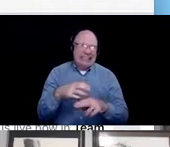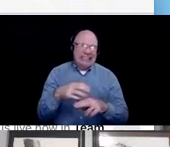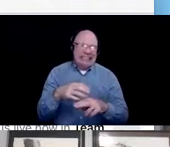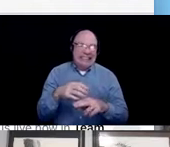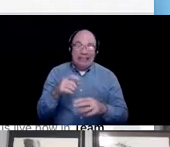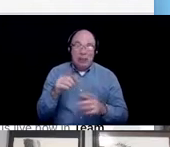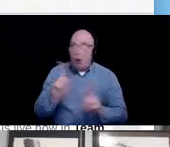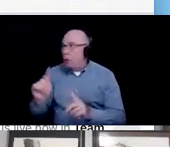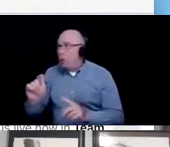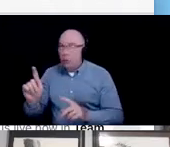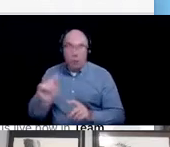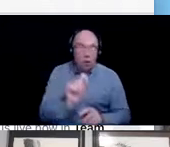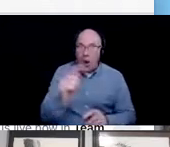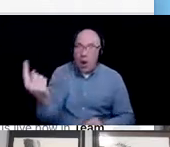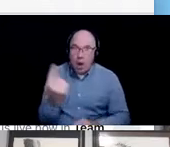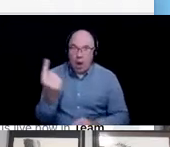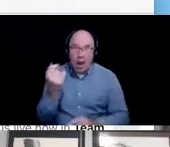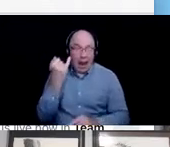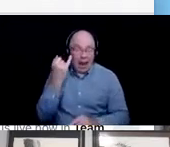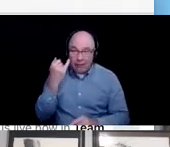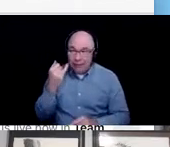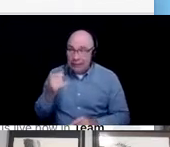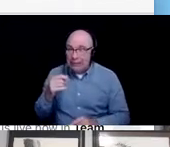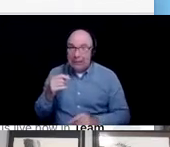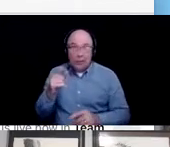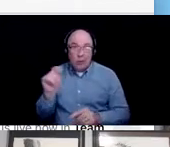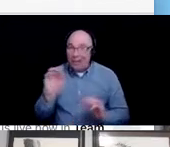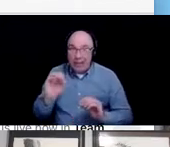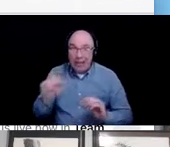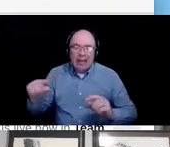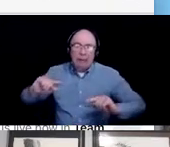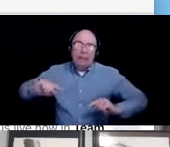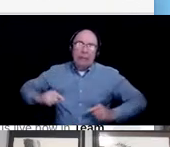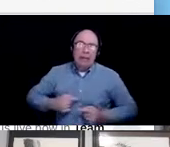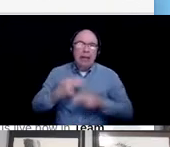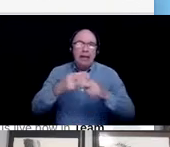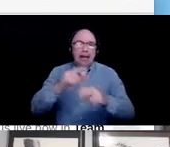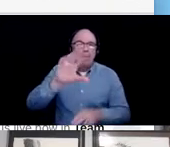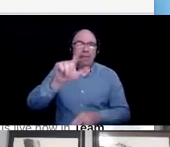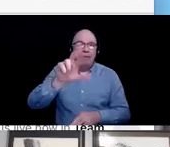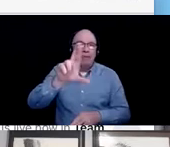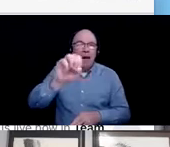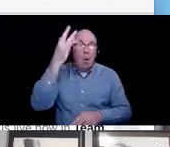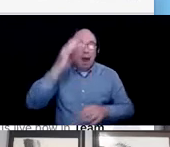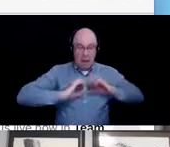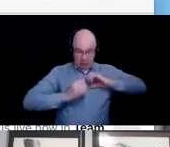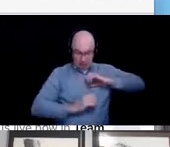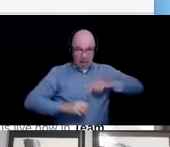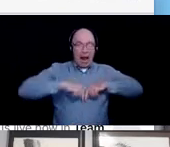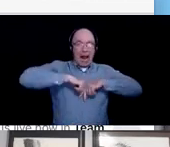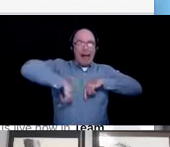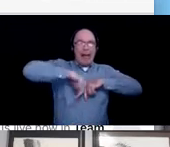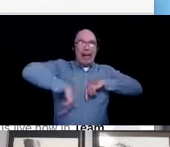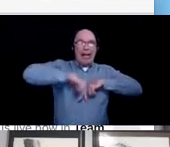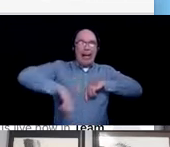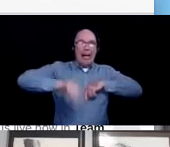it. But in addition, if he wasn't looking for a bathroom, he was in pain. It's called flare-ups. And it's from a leaky gut. It's a horrible disease.